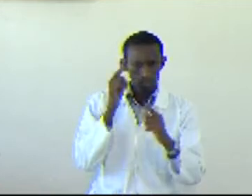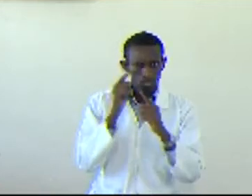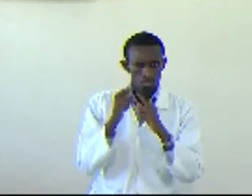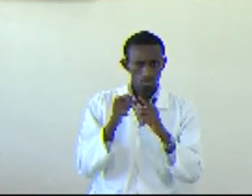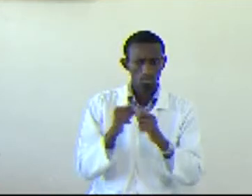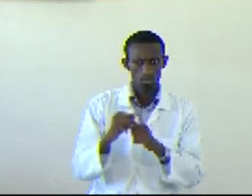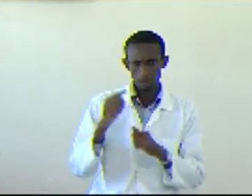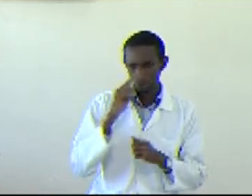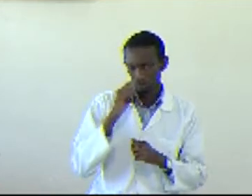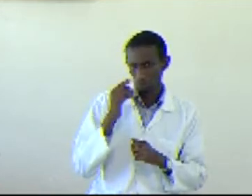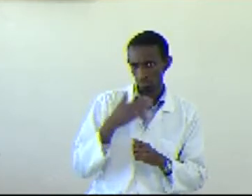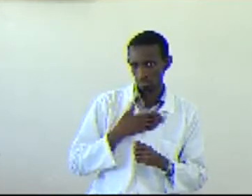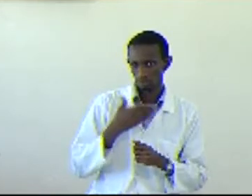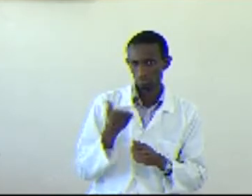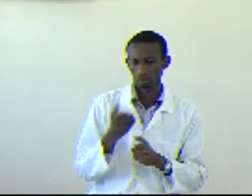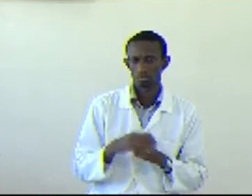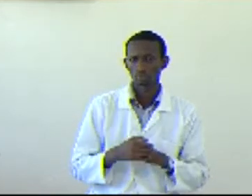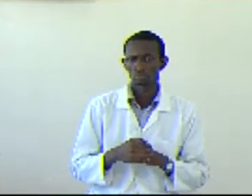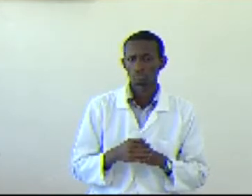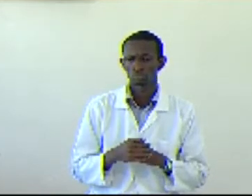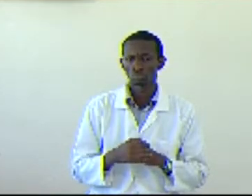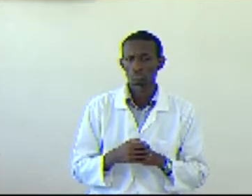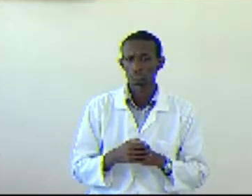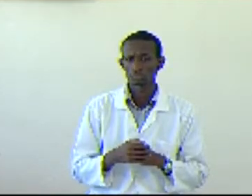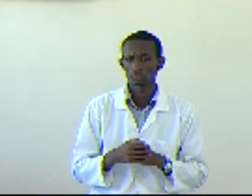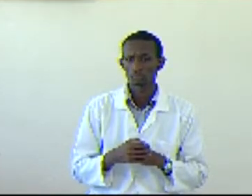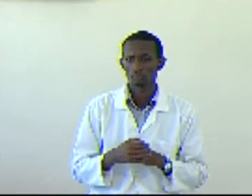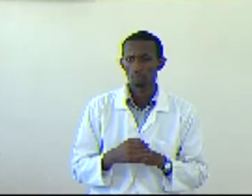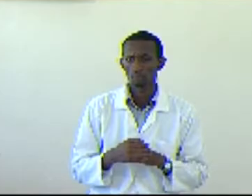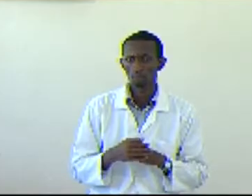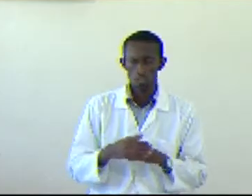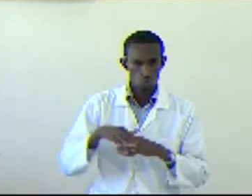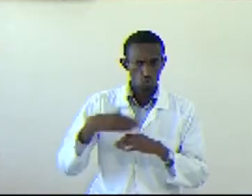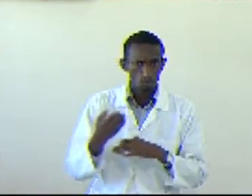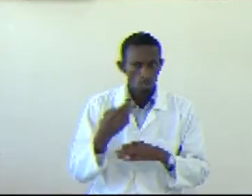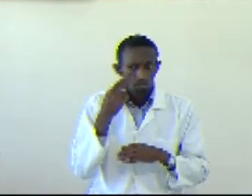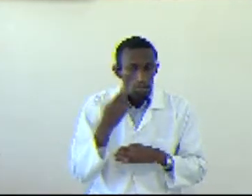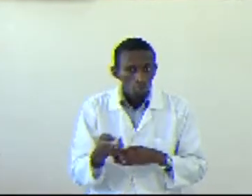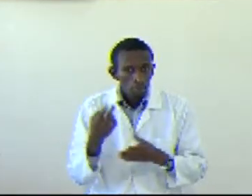subject, do you see what we are going to find?